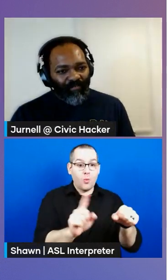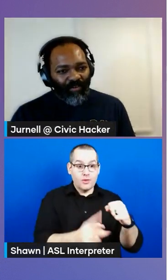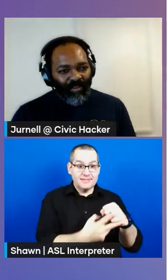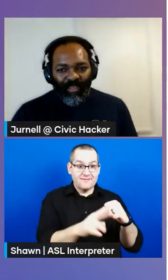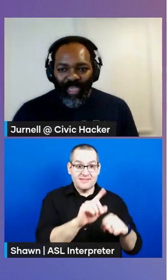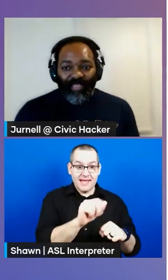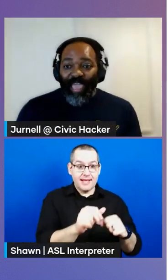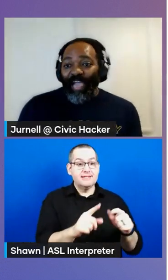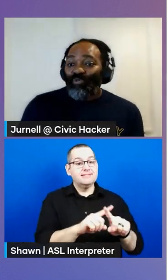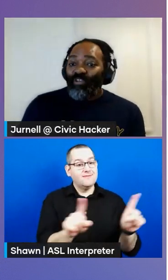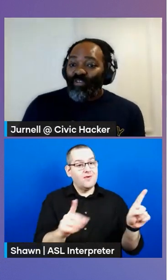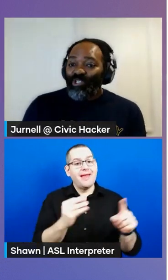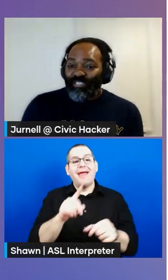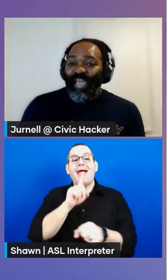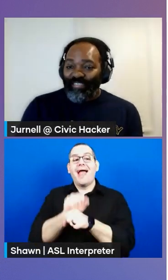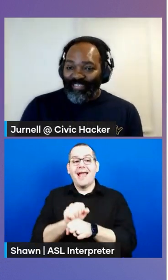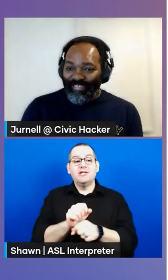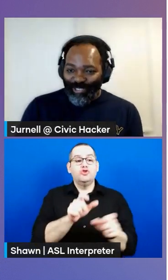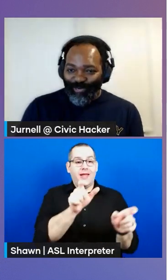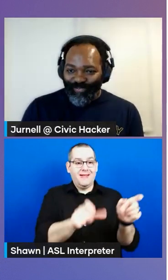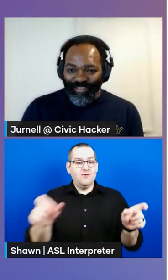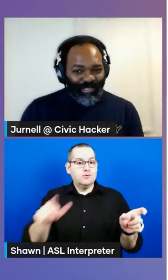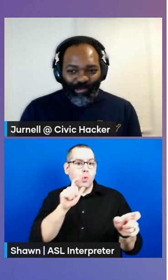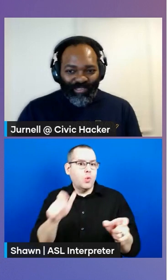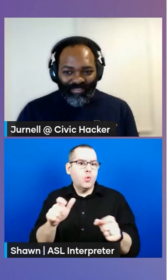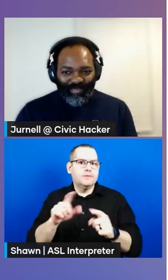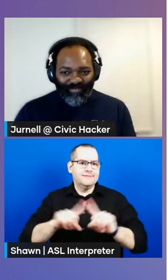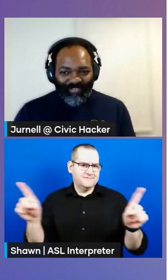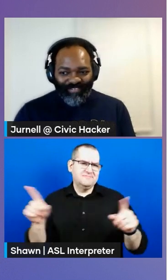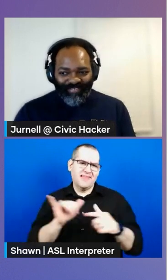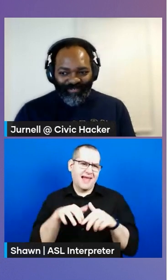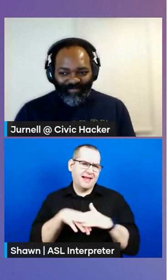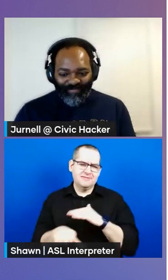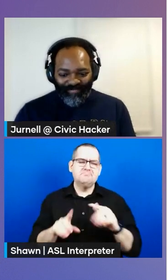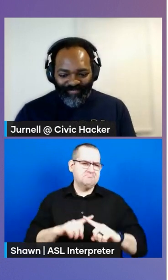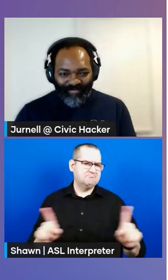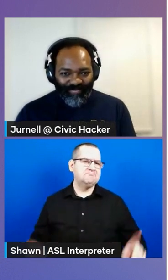data is different, and the actual individual that's accessing it is different. That's the only thing that's different.